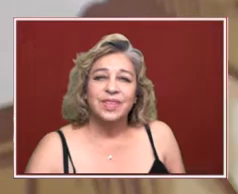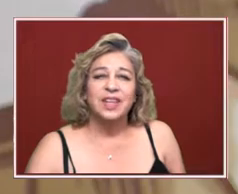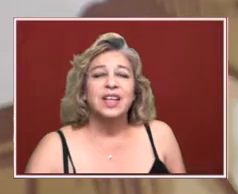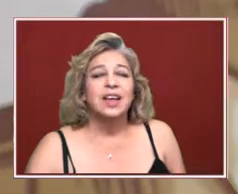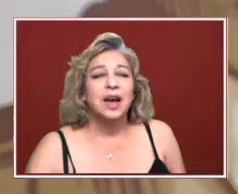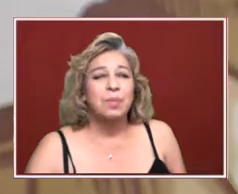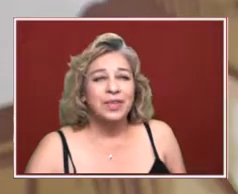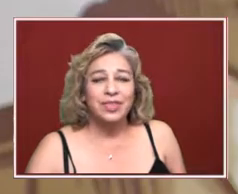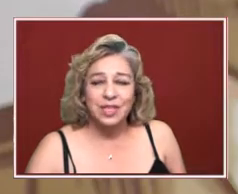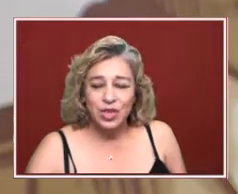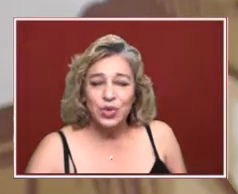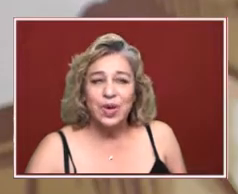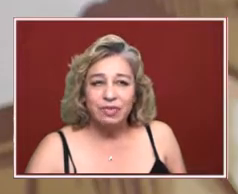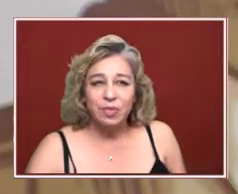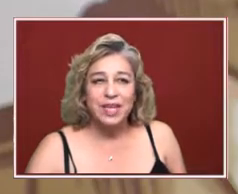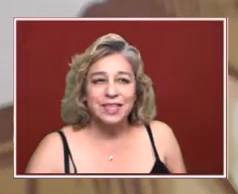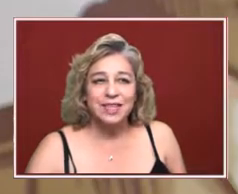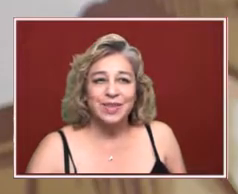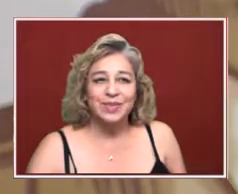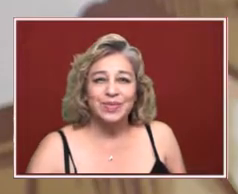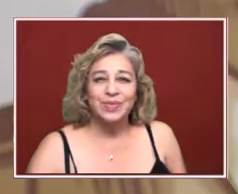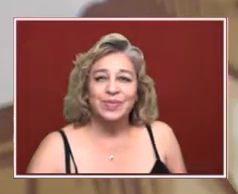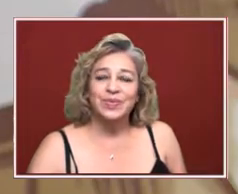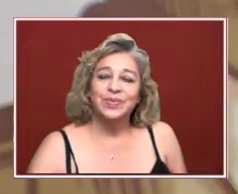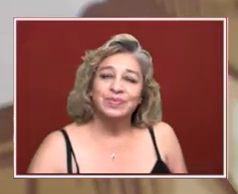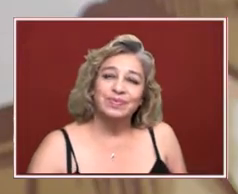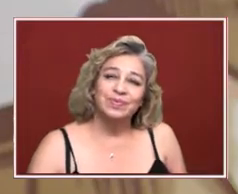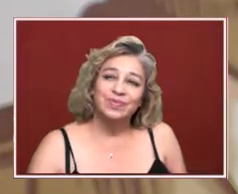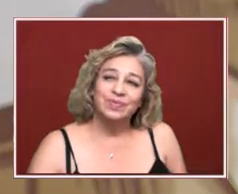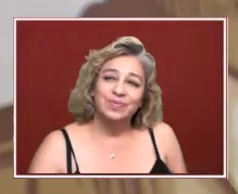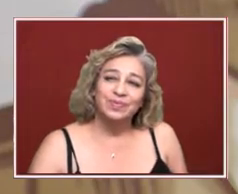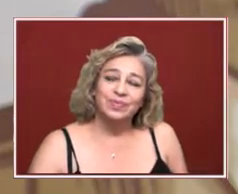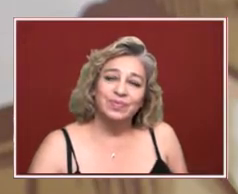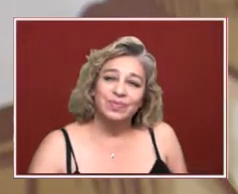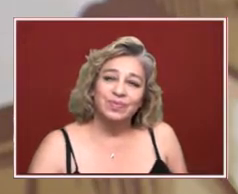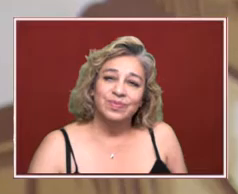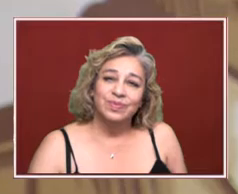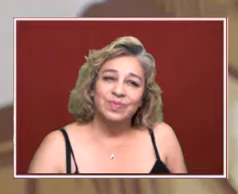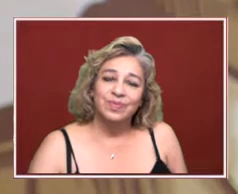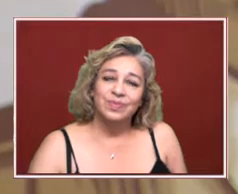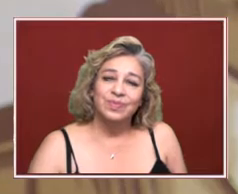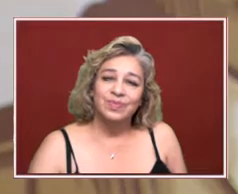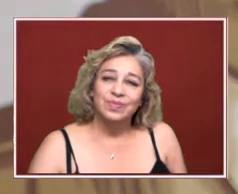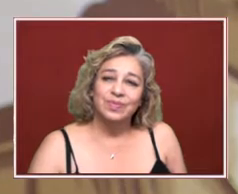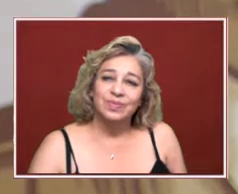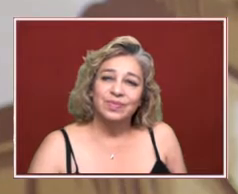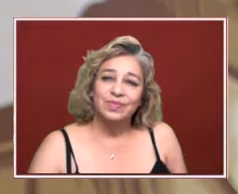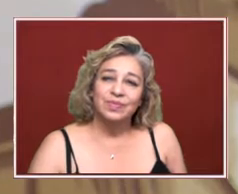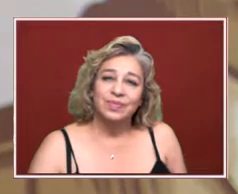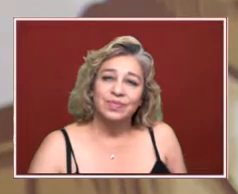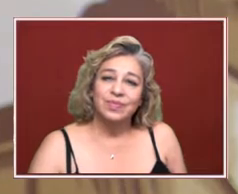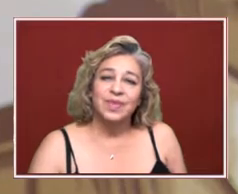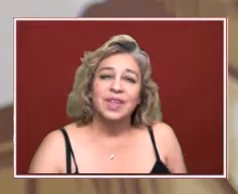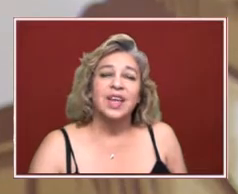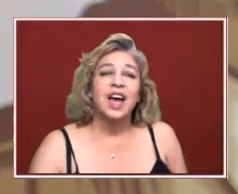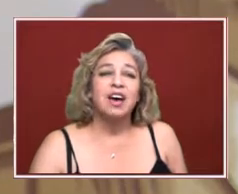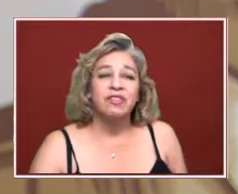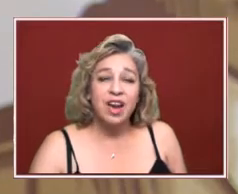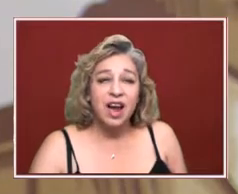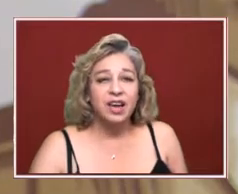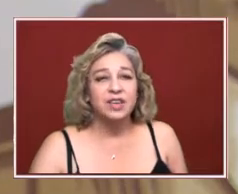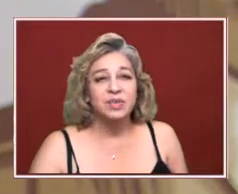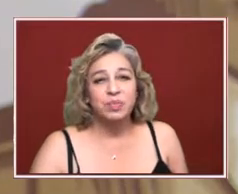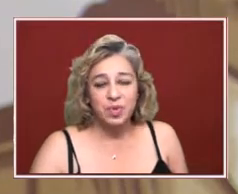gobierno. About this new government. El no permitir la corrupción.